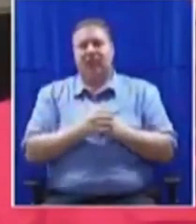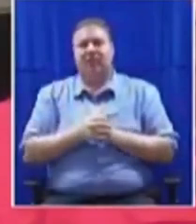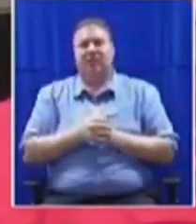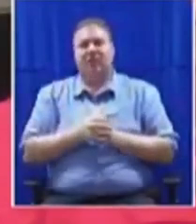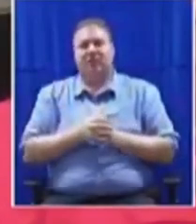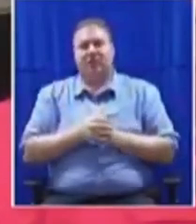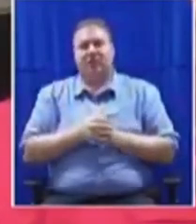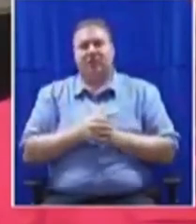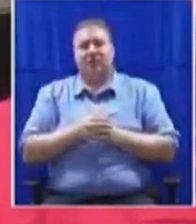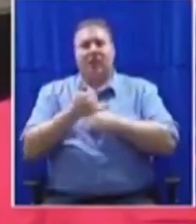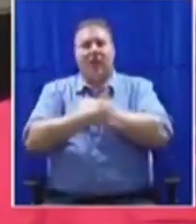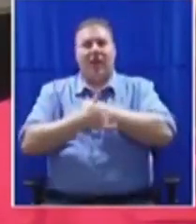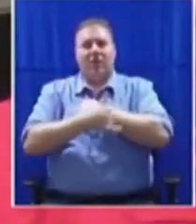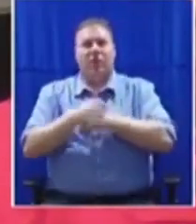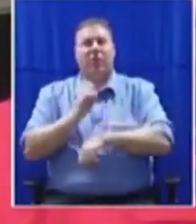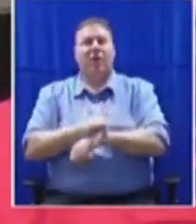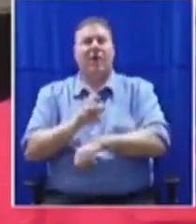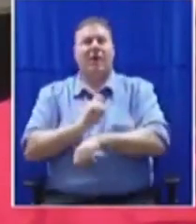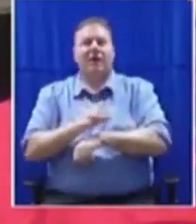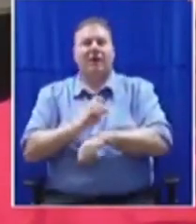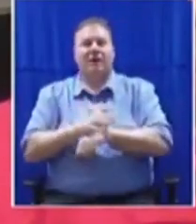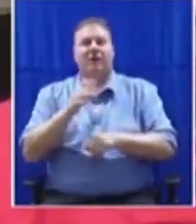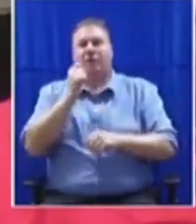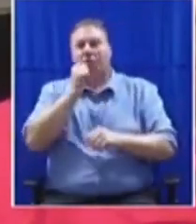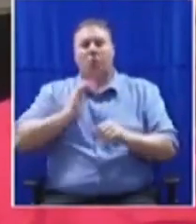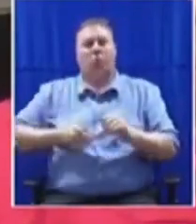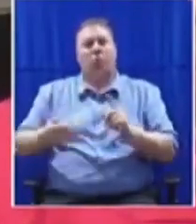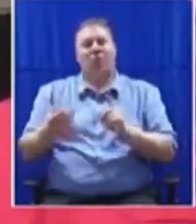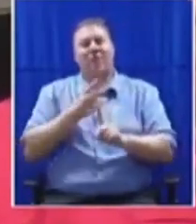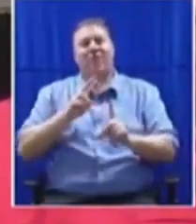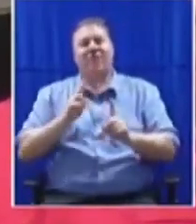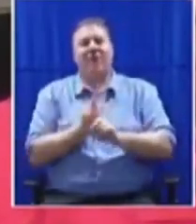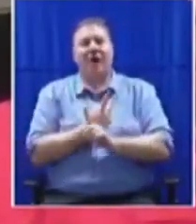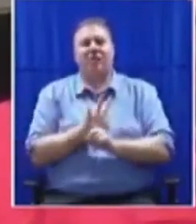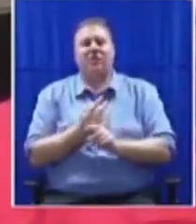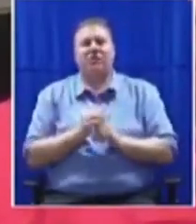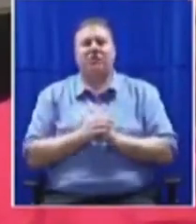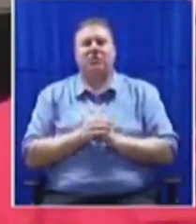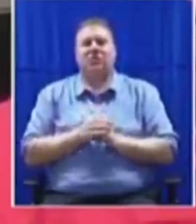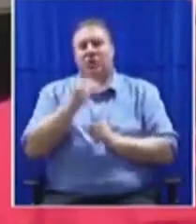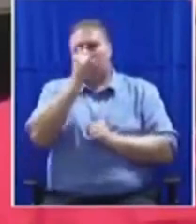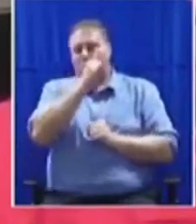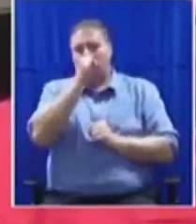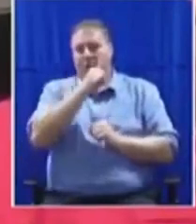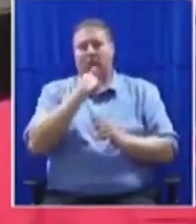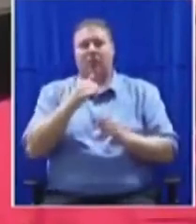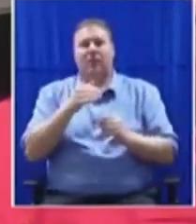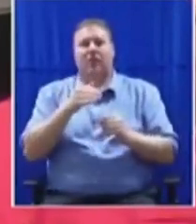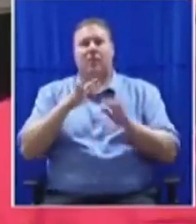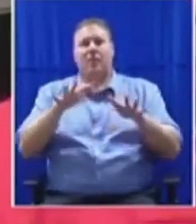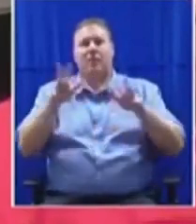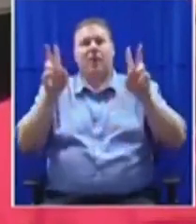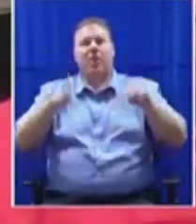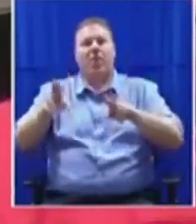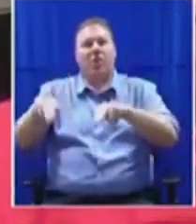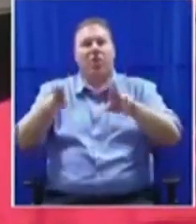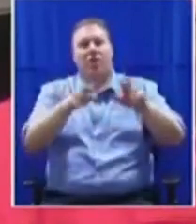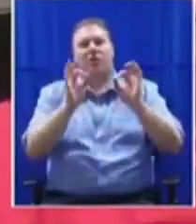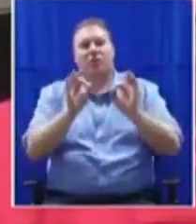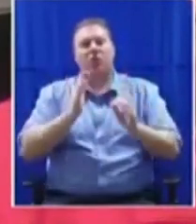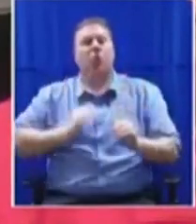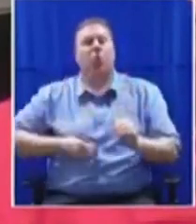is bleeding from gruesome cases of gender-based violence and criminality which have claimed many lives of innocent women and